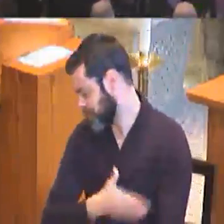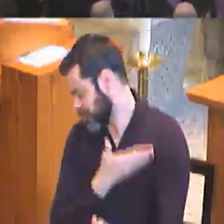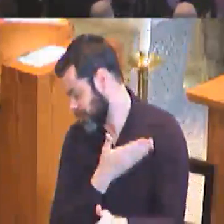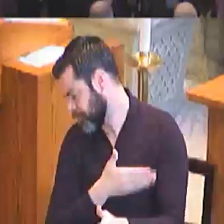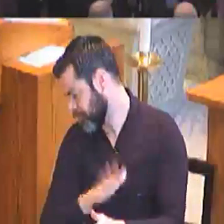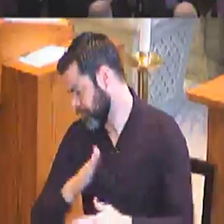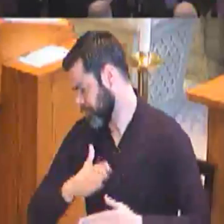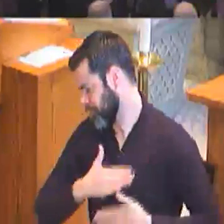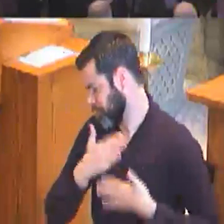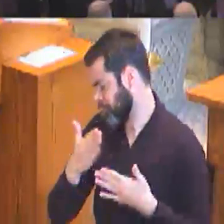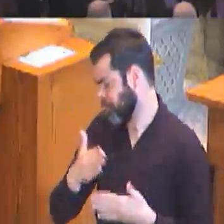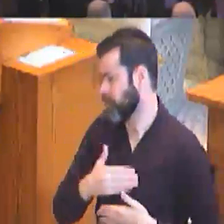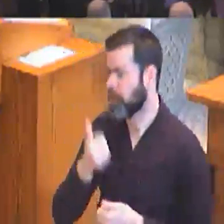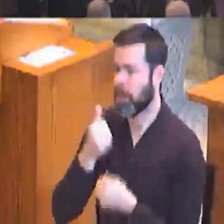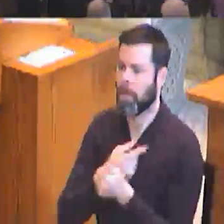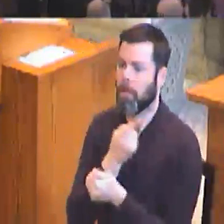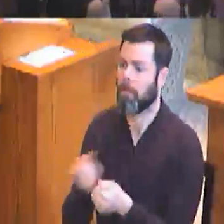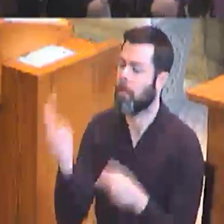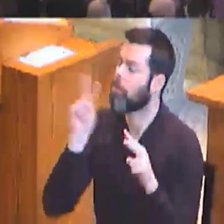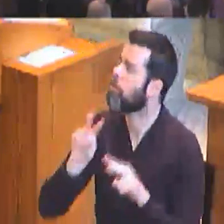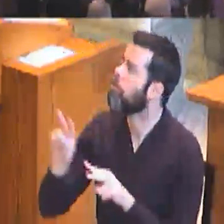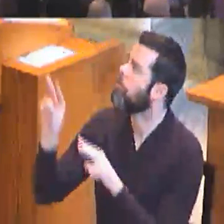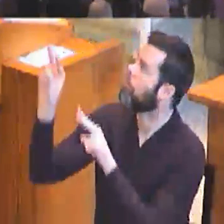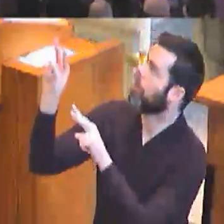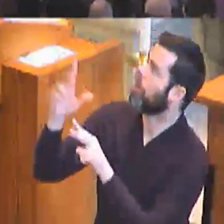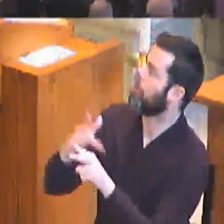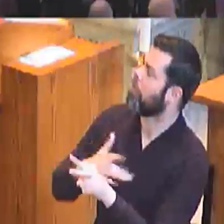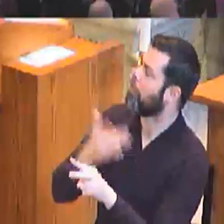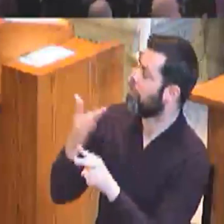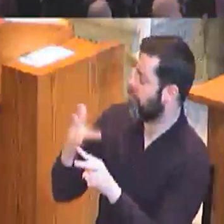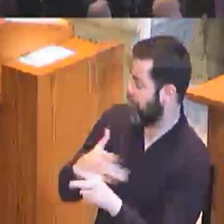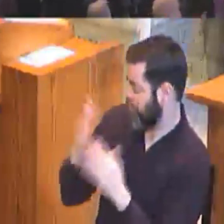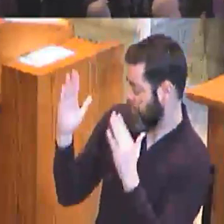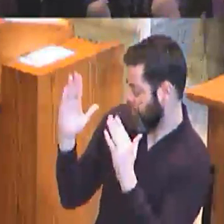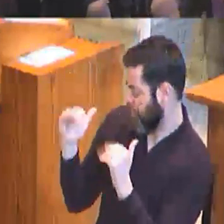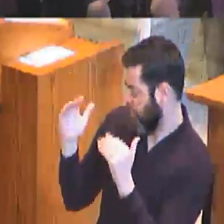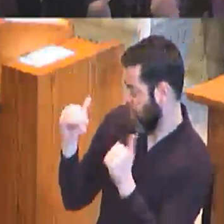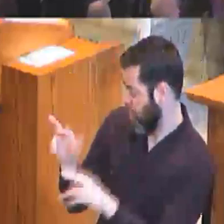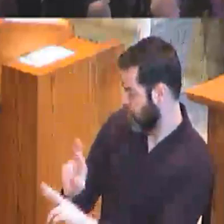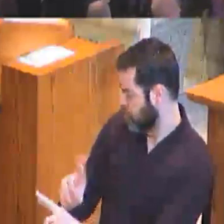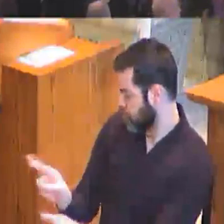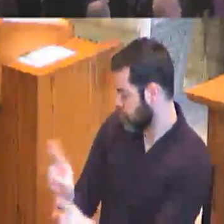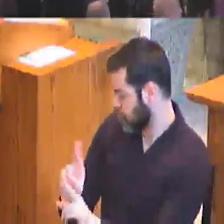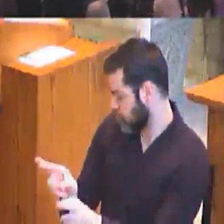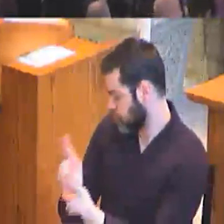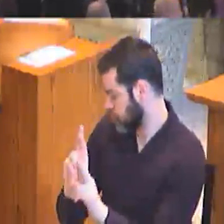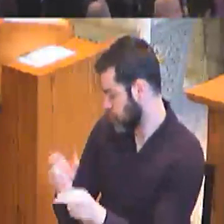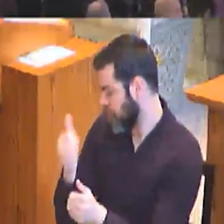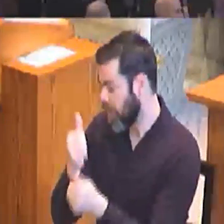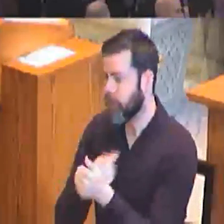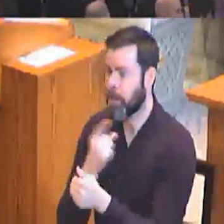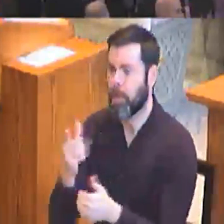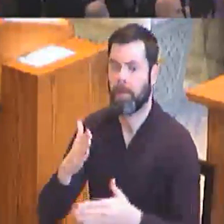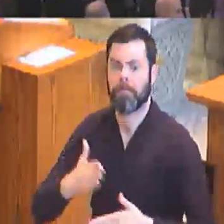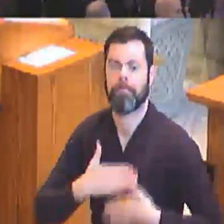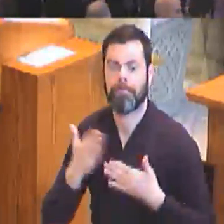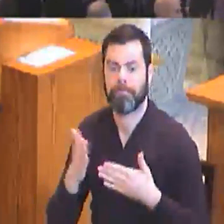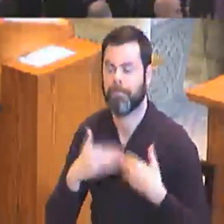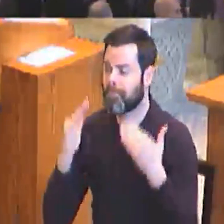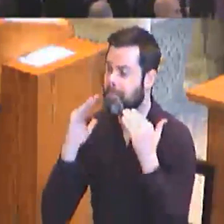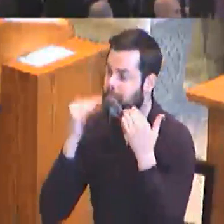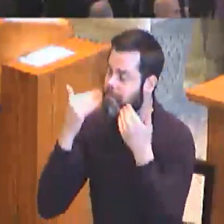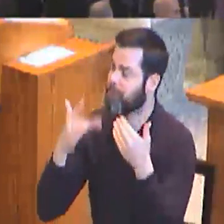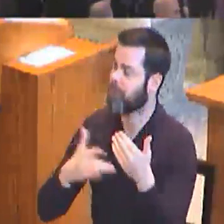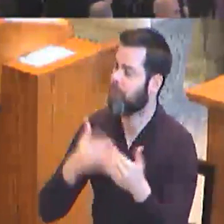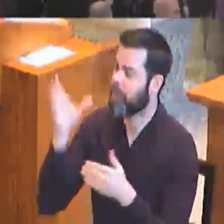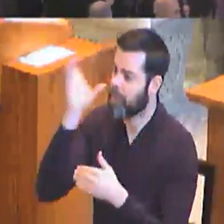Everybody look up, and feel the hope that we've been waiting for. Everybody be glad, because a sign of fear and dread has gone.